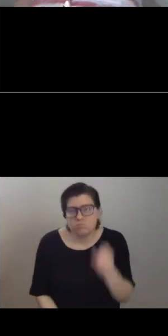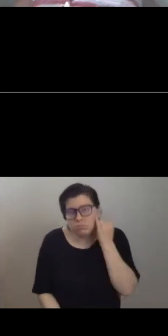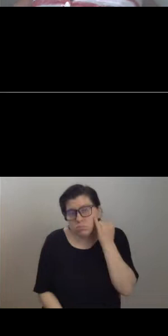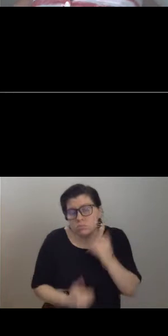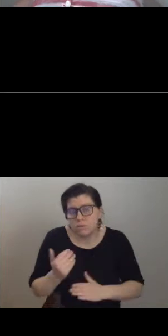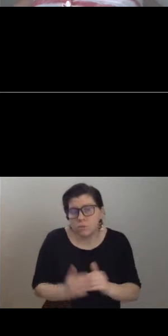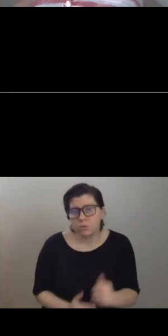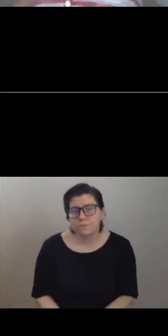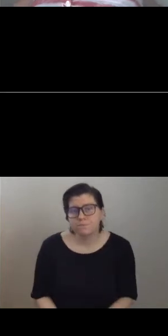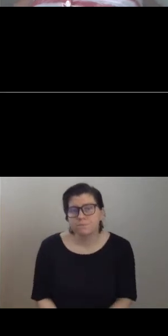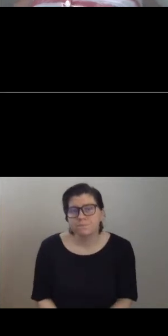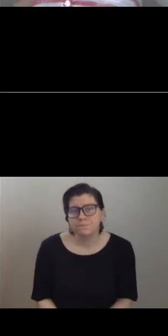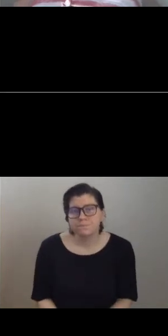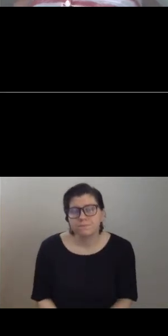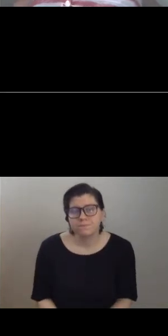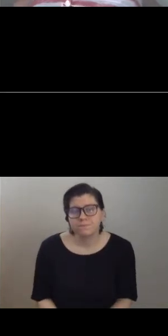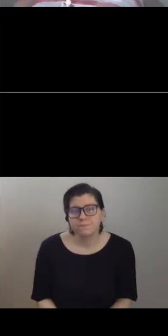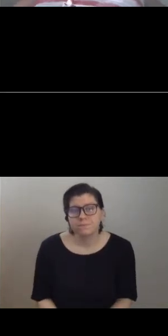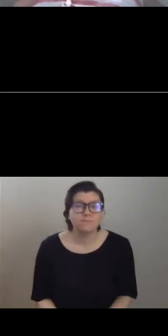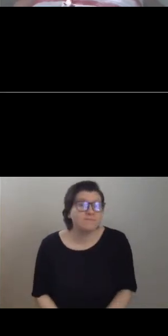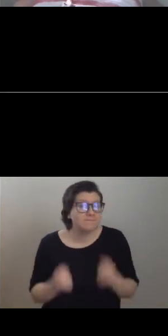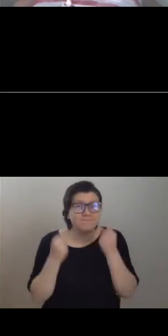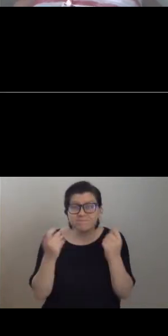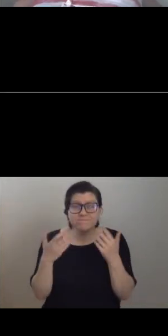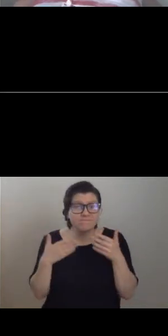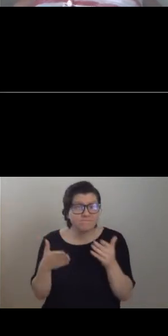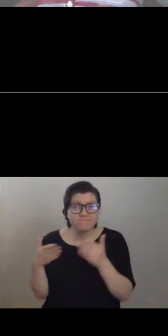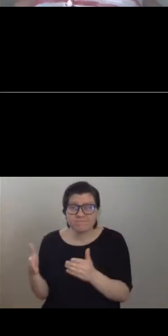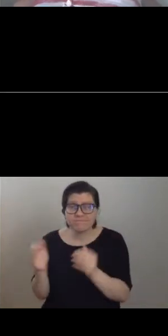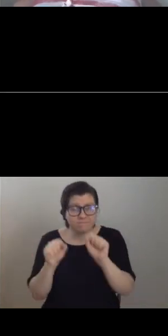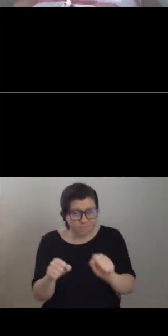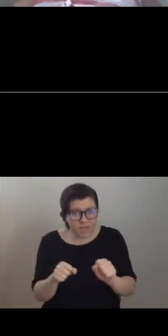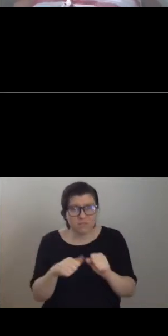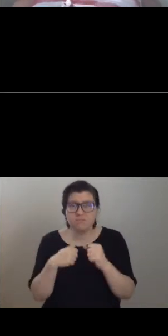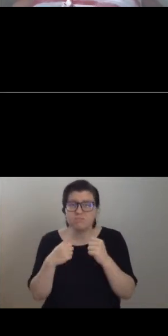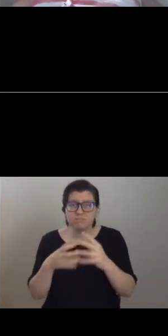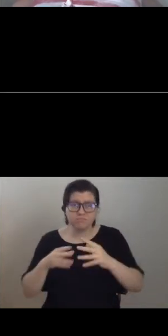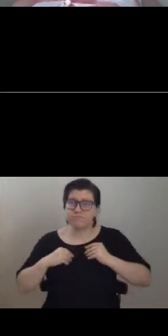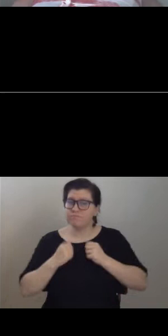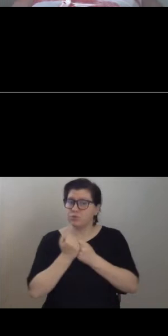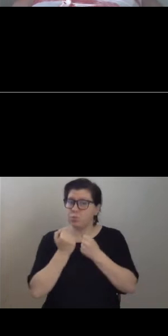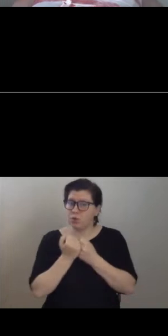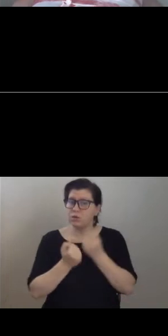that. So there's many ways you can get support to vote. If you're going to vote